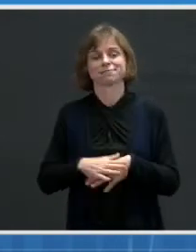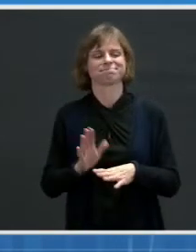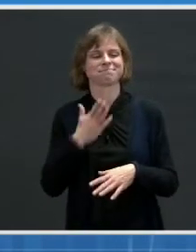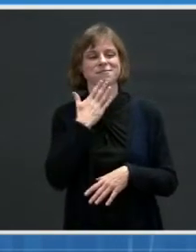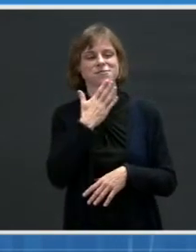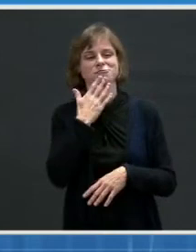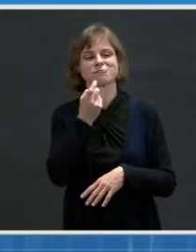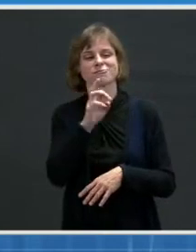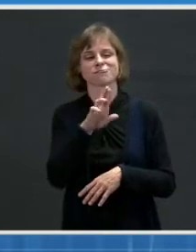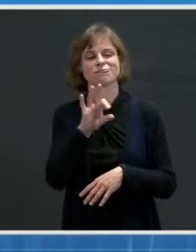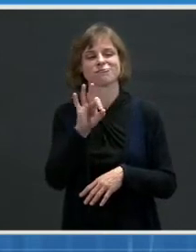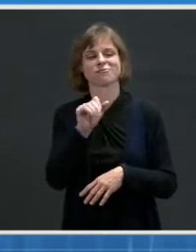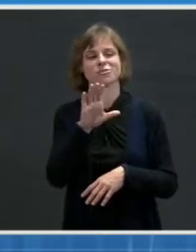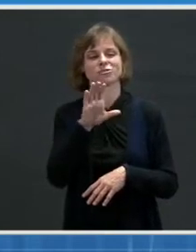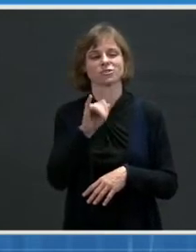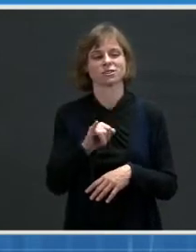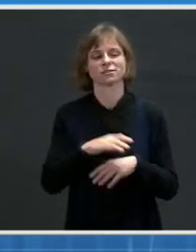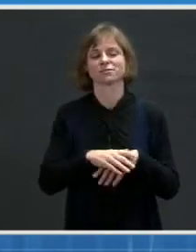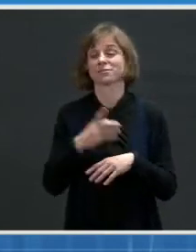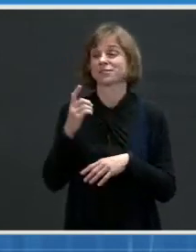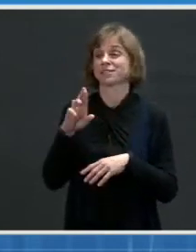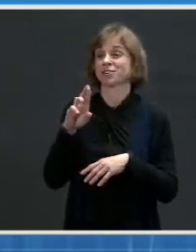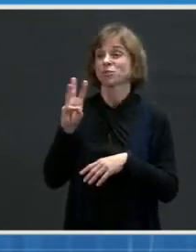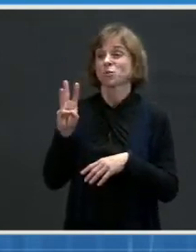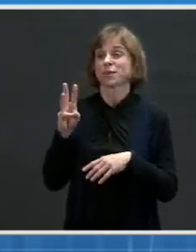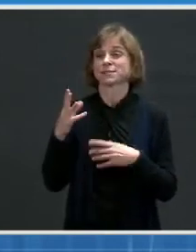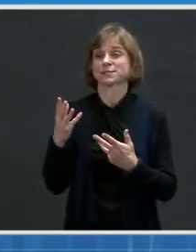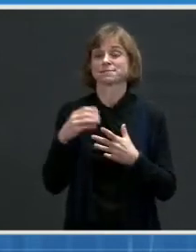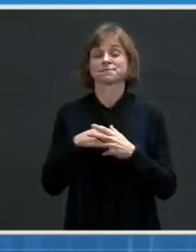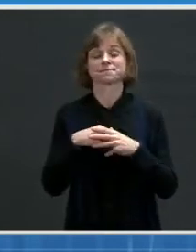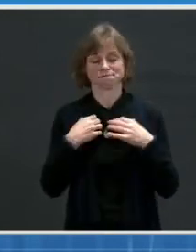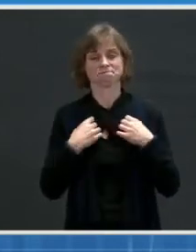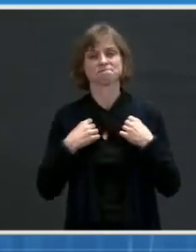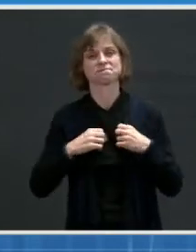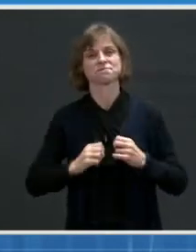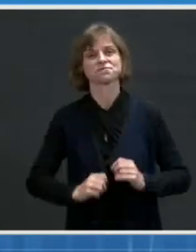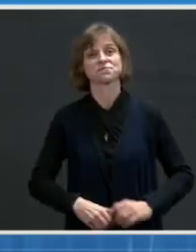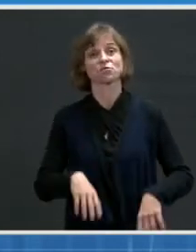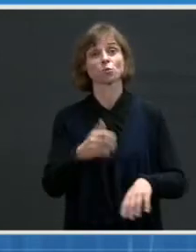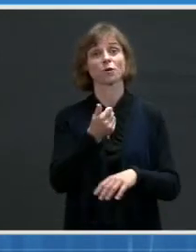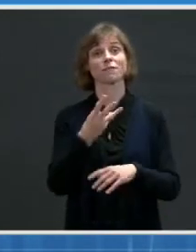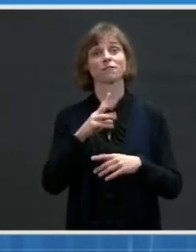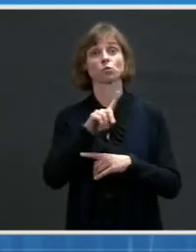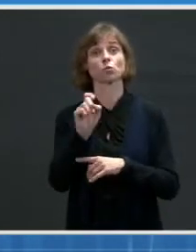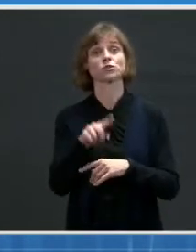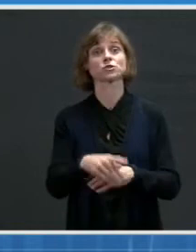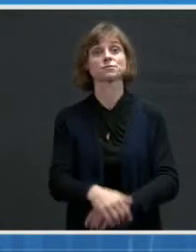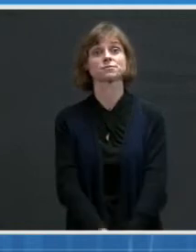Fauci. Dr. Walensky, let's take a few questions.